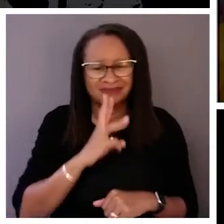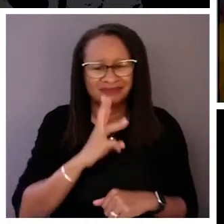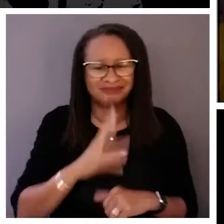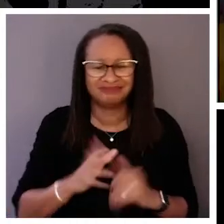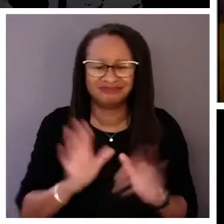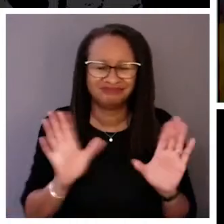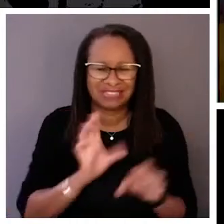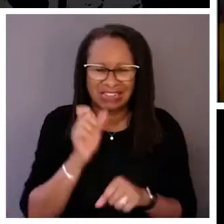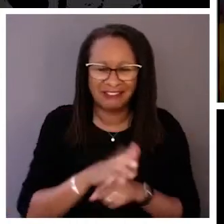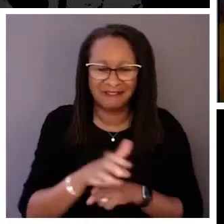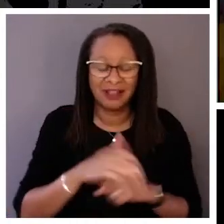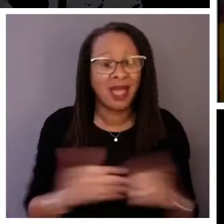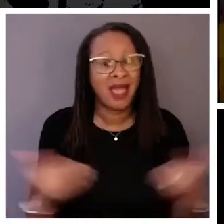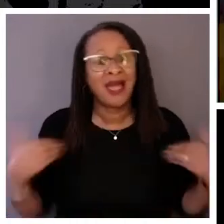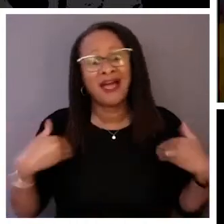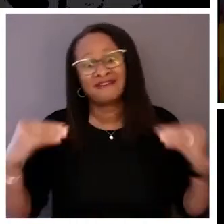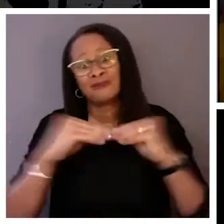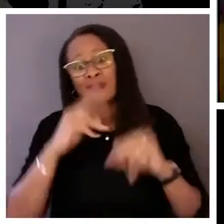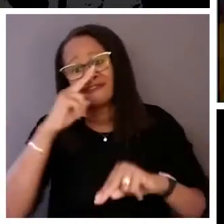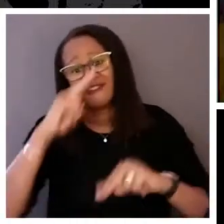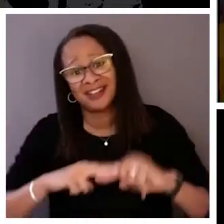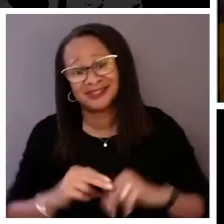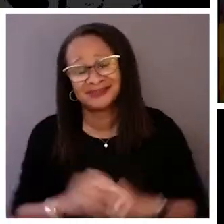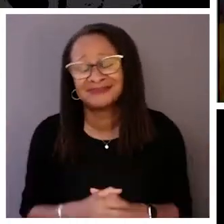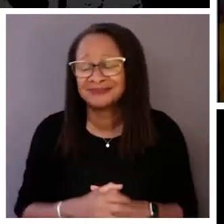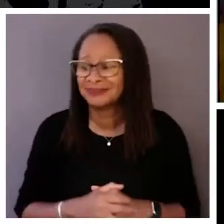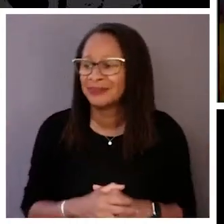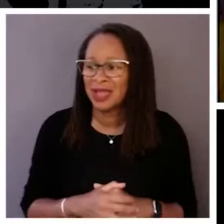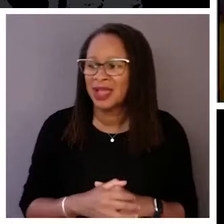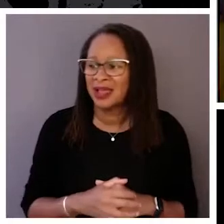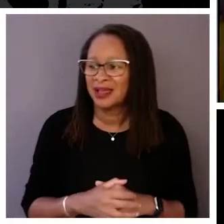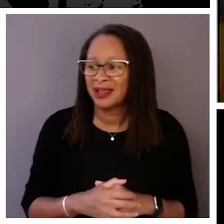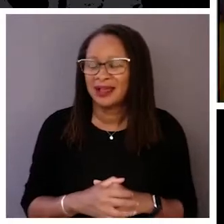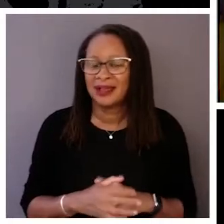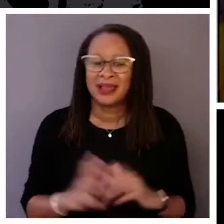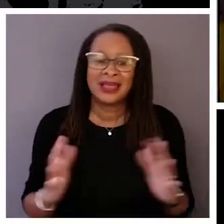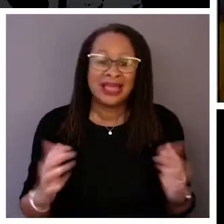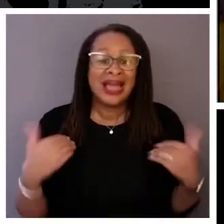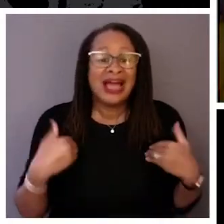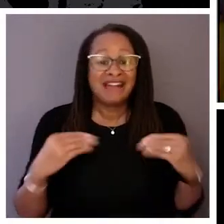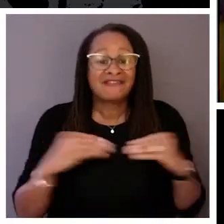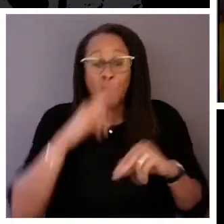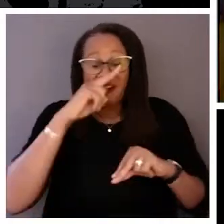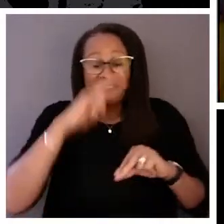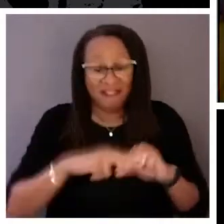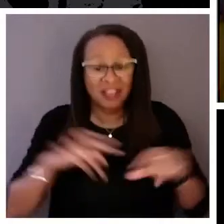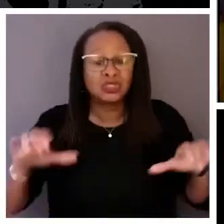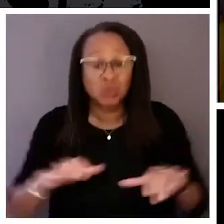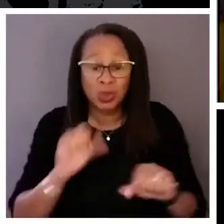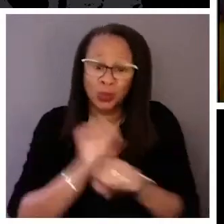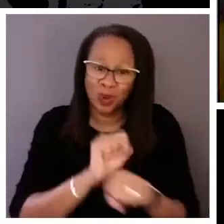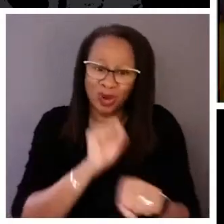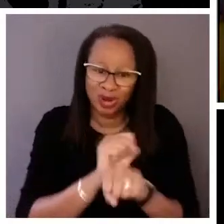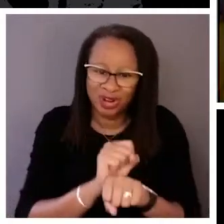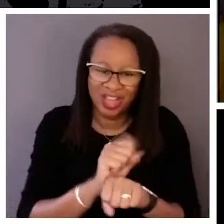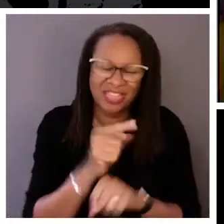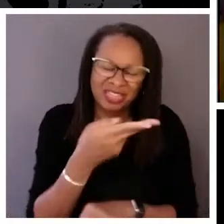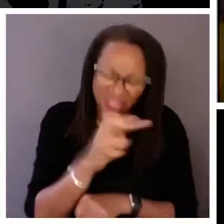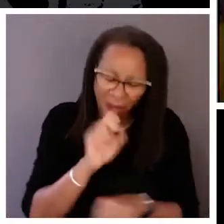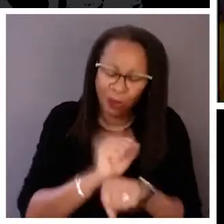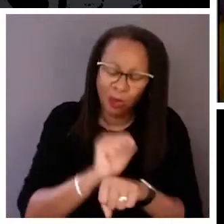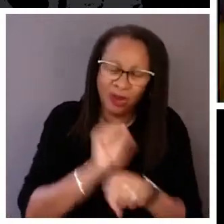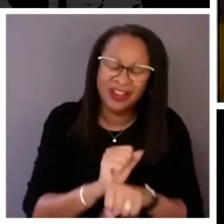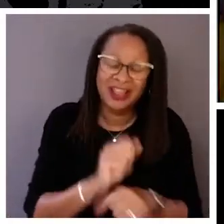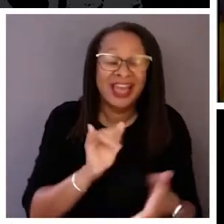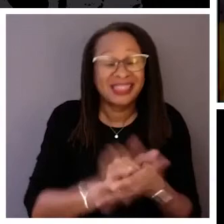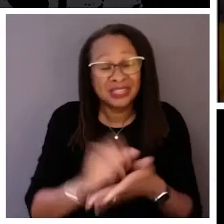I would just say have more fun. Like, I really would have told myself, have more fun doing the work. The work